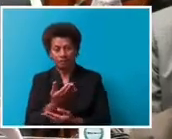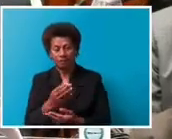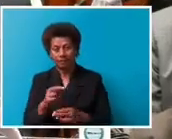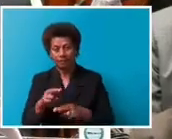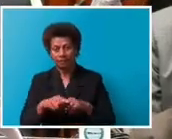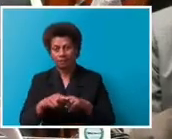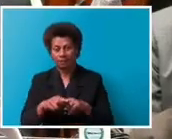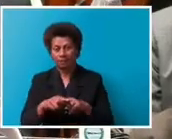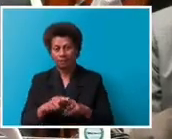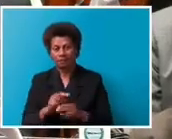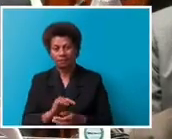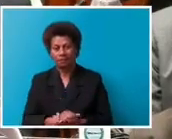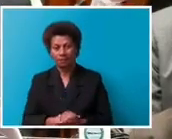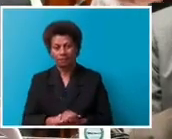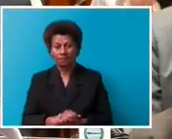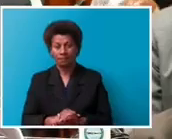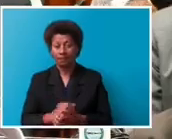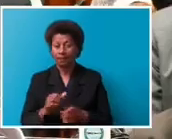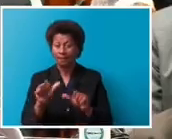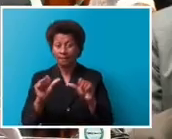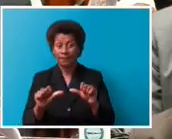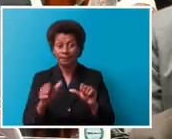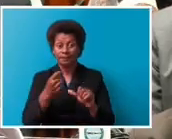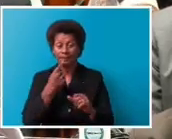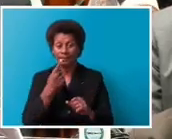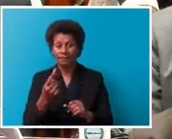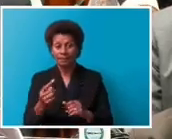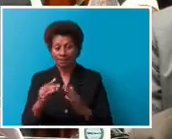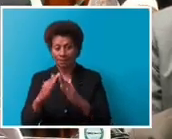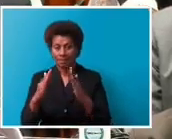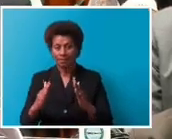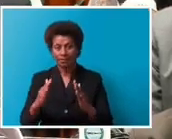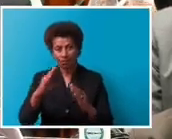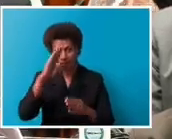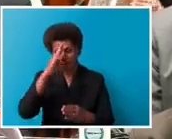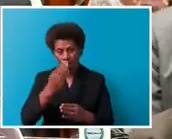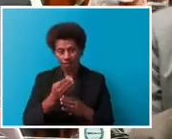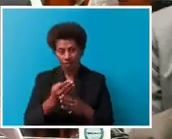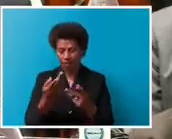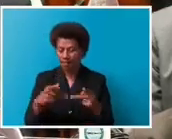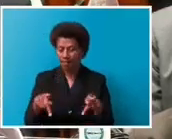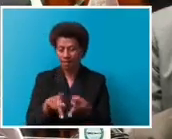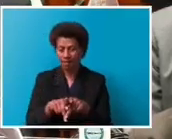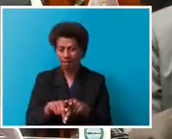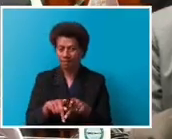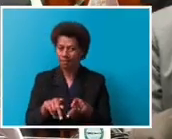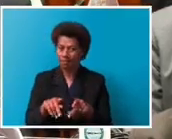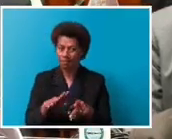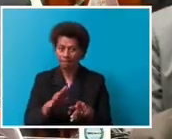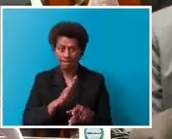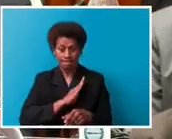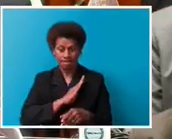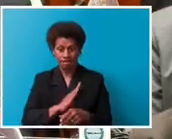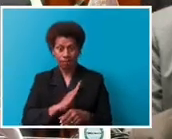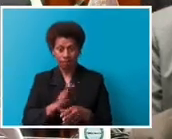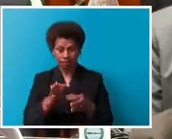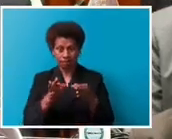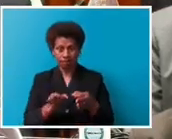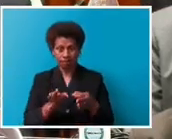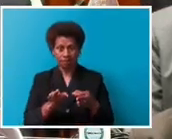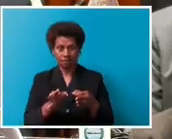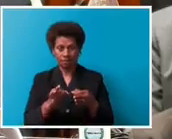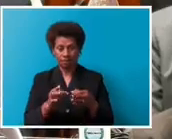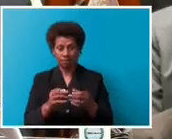It is, as His Excellency said, a house of hope, a place where bold decisions must be made to secure a prosperous and